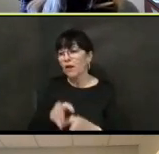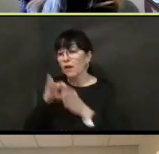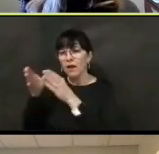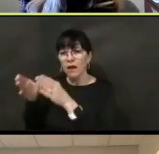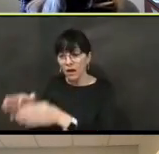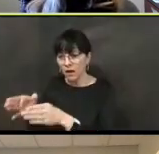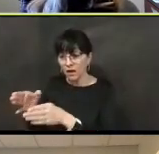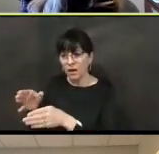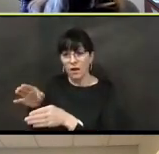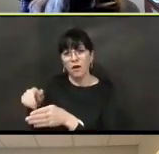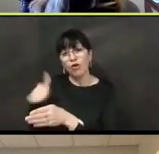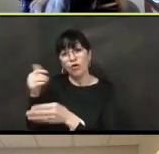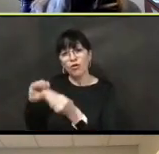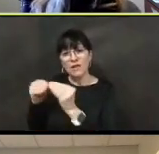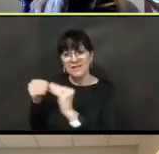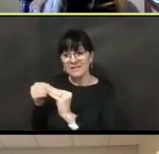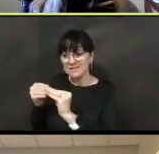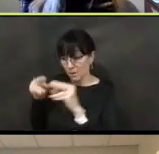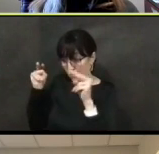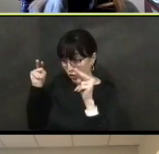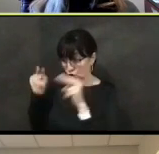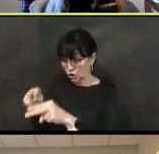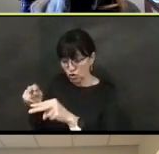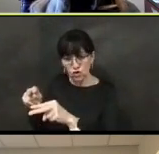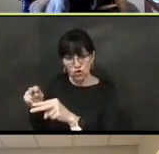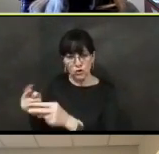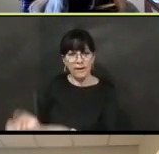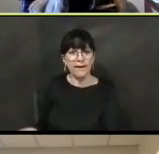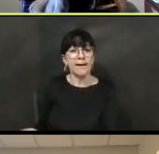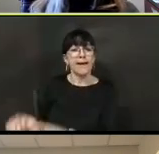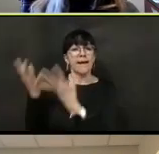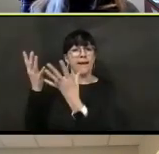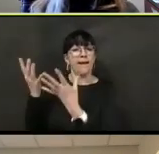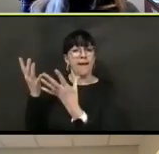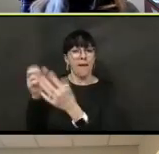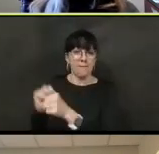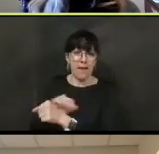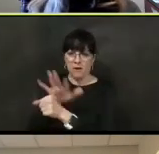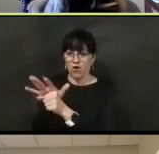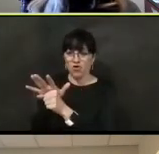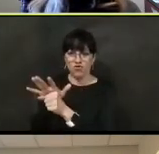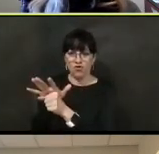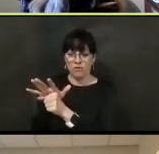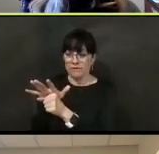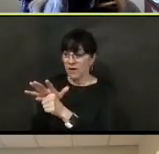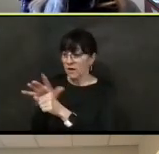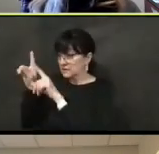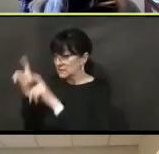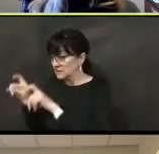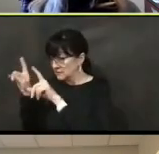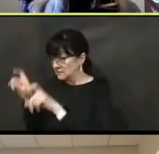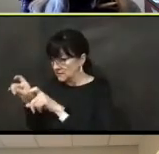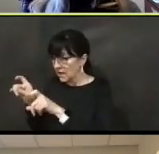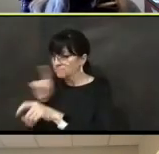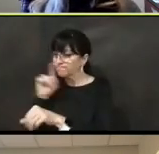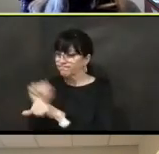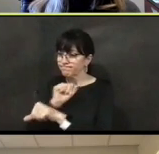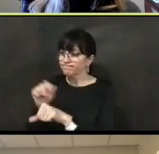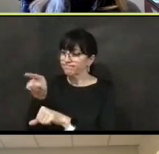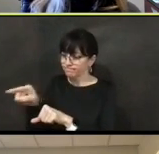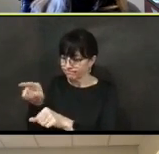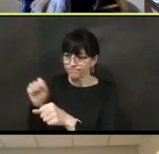on how many people you test, but it can be influenced by how many people you test. But in general, it tells you kind of what's